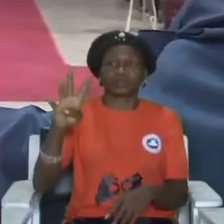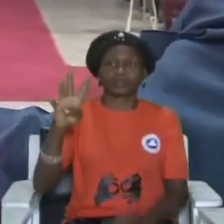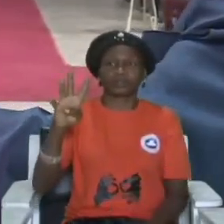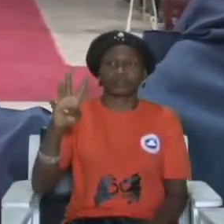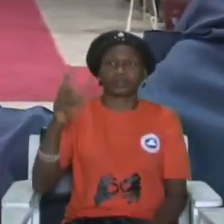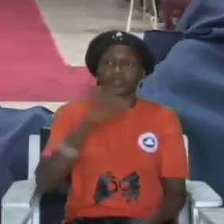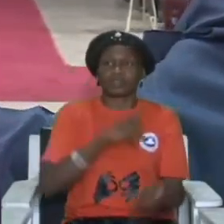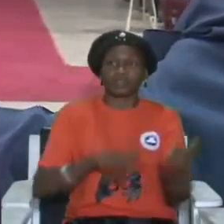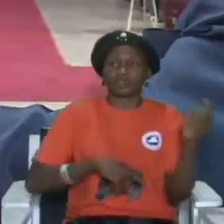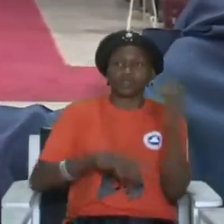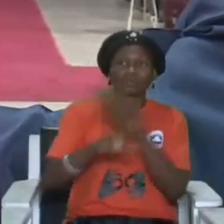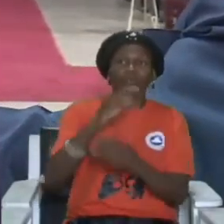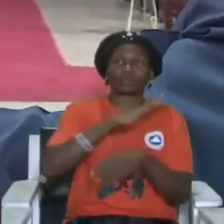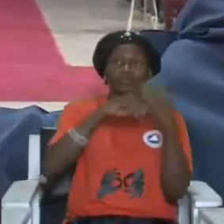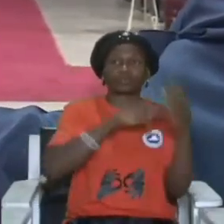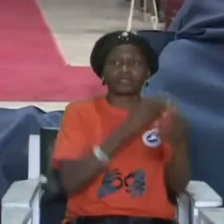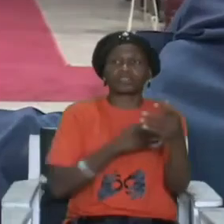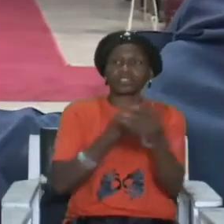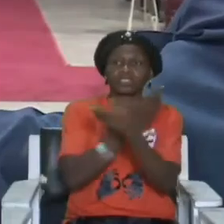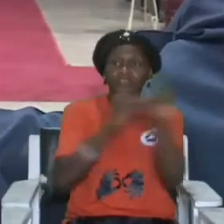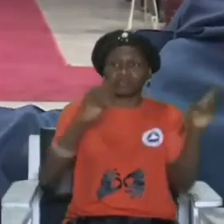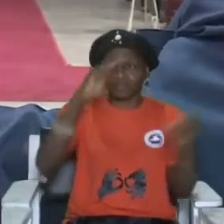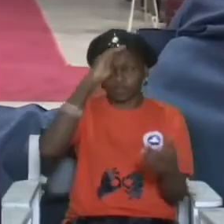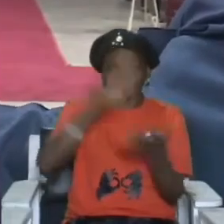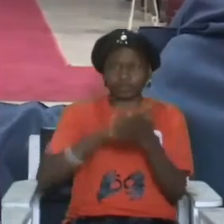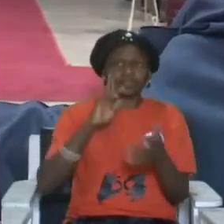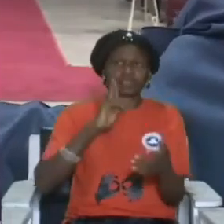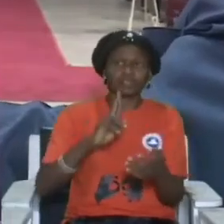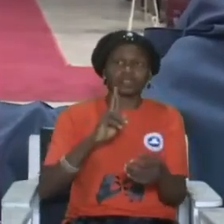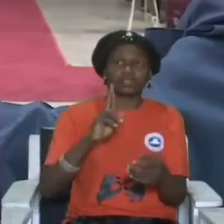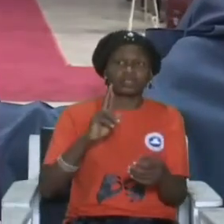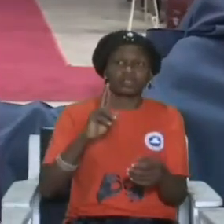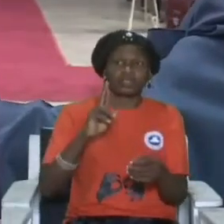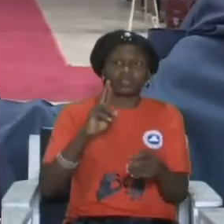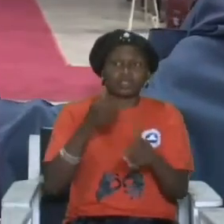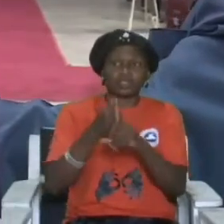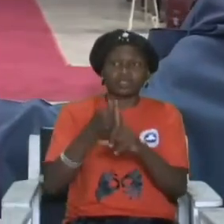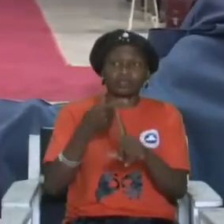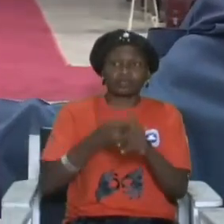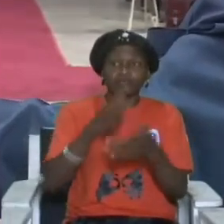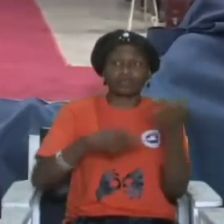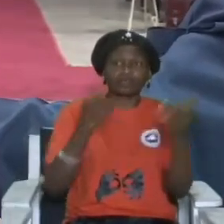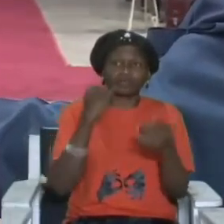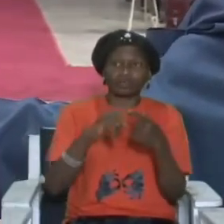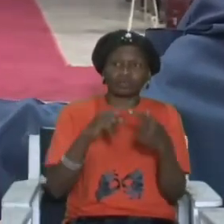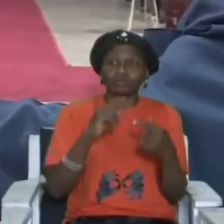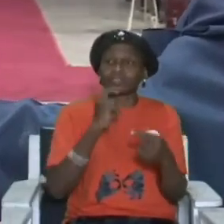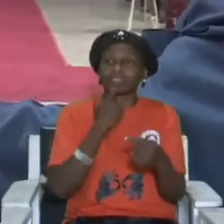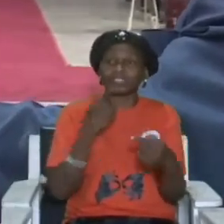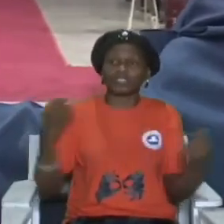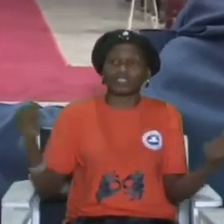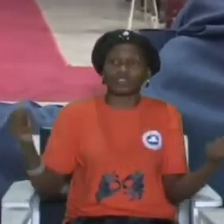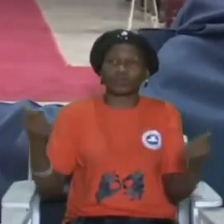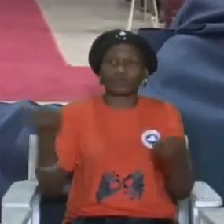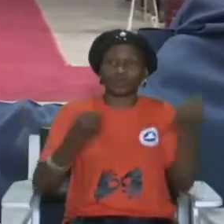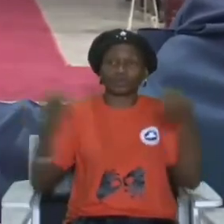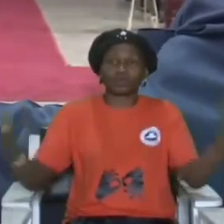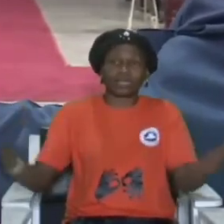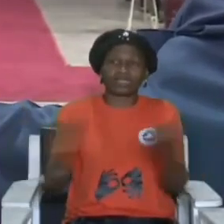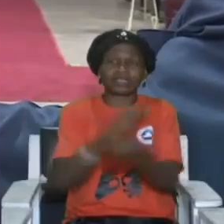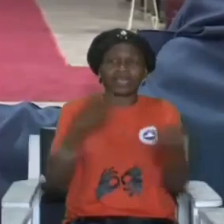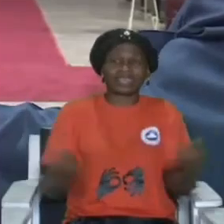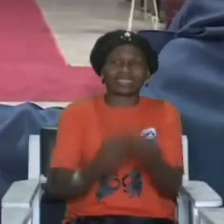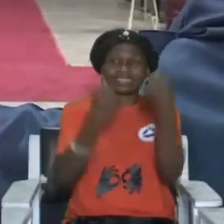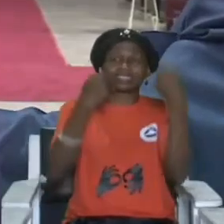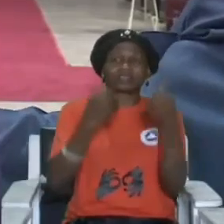the Lord God Almighty delivered my husband and I from what would have been a ghastly motor accident. Few days before